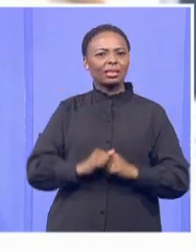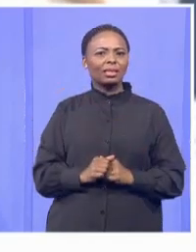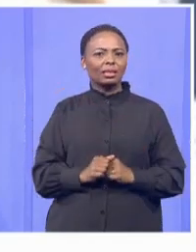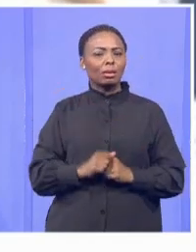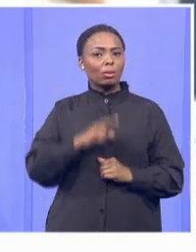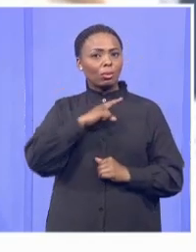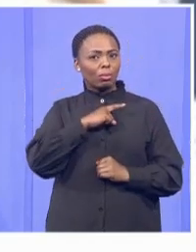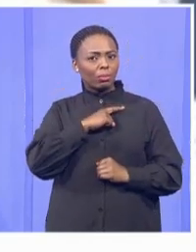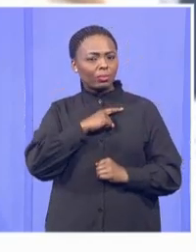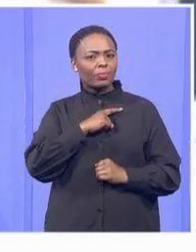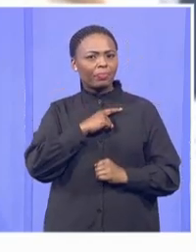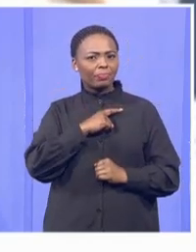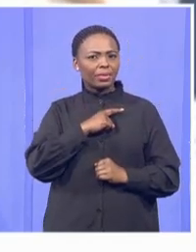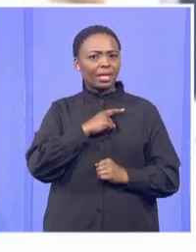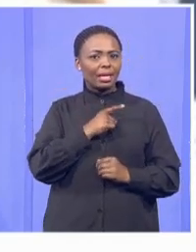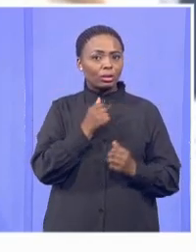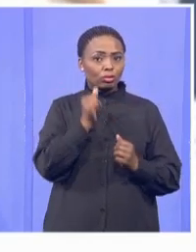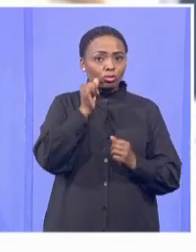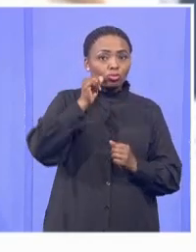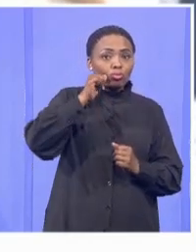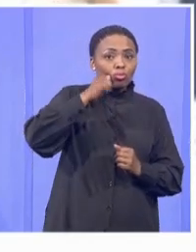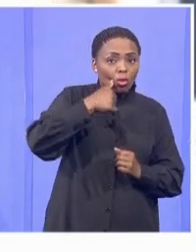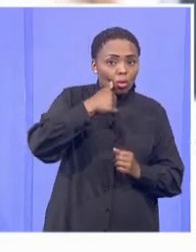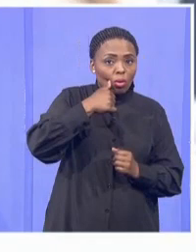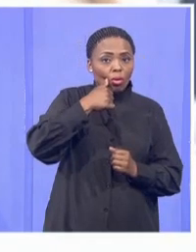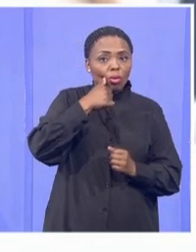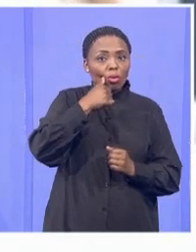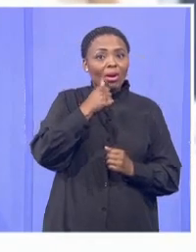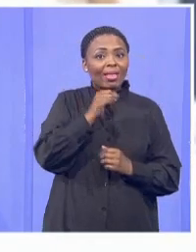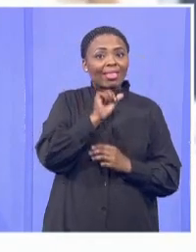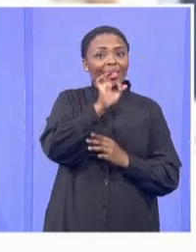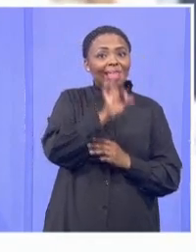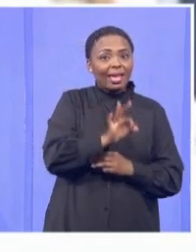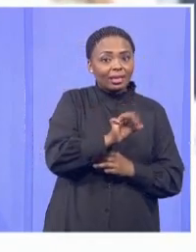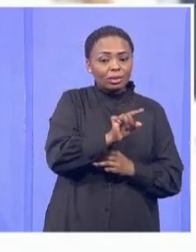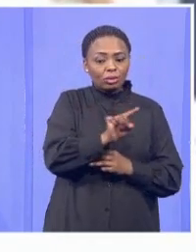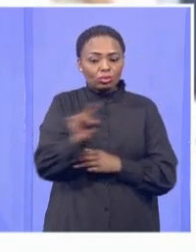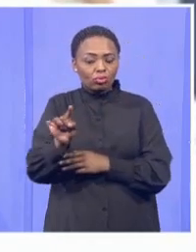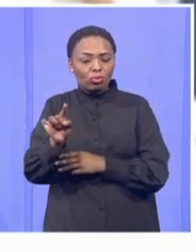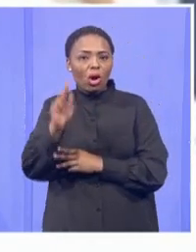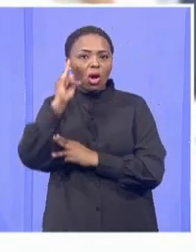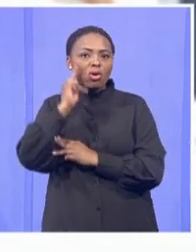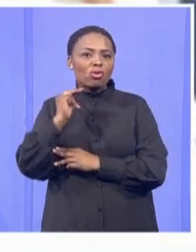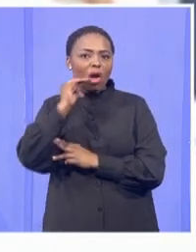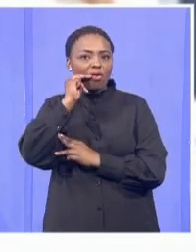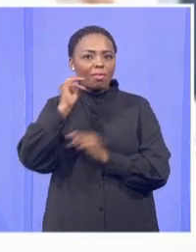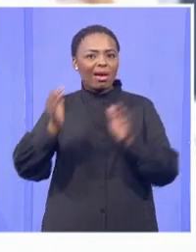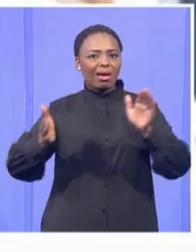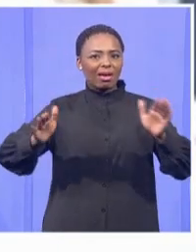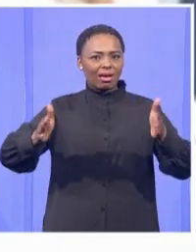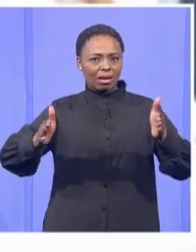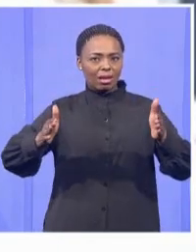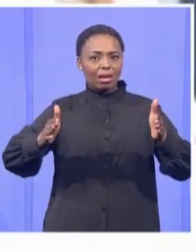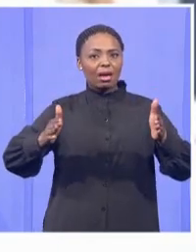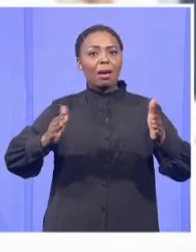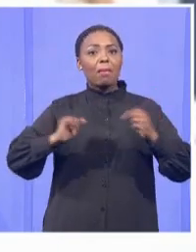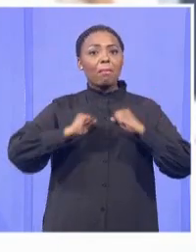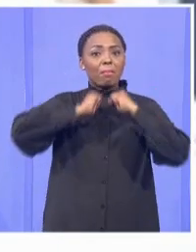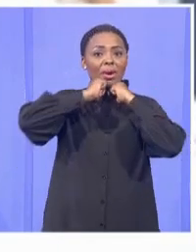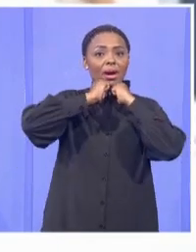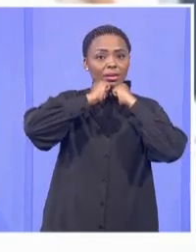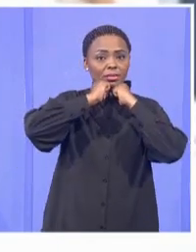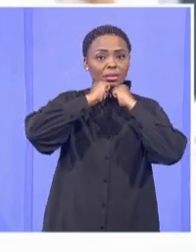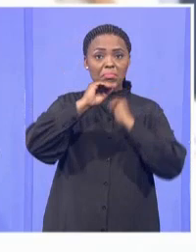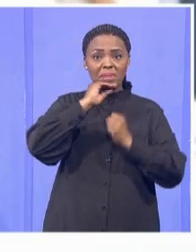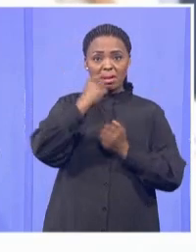point from tomorrow, the 3rd, through to November, parents will receive an